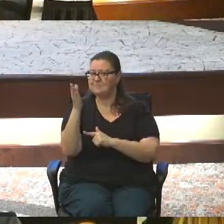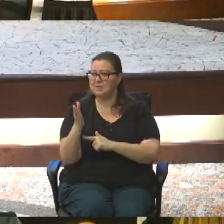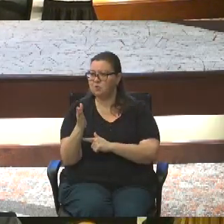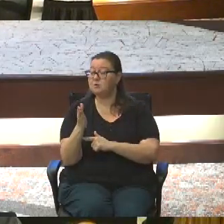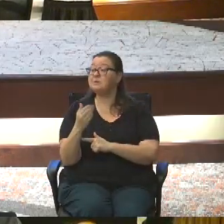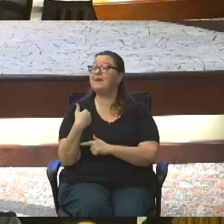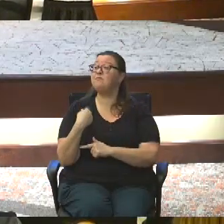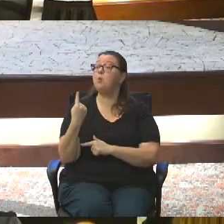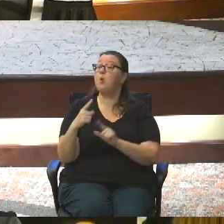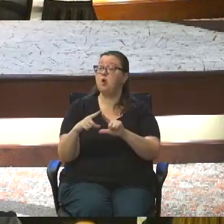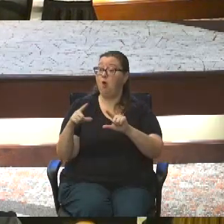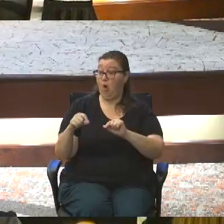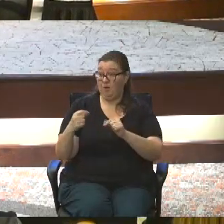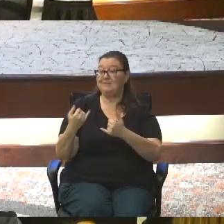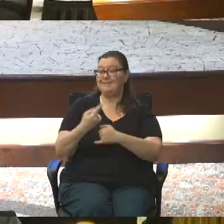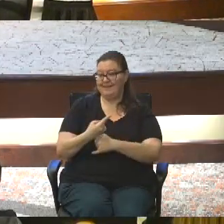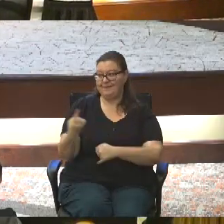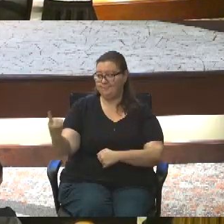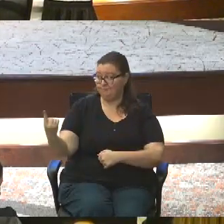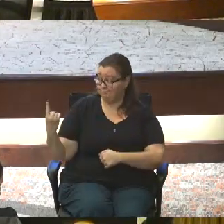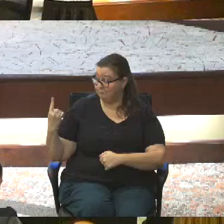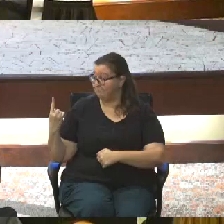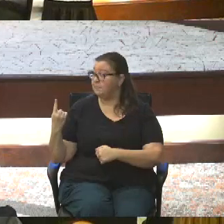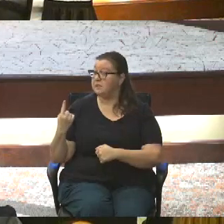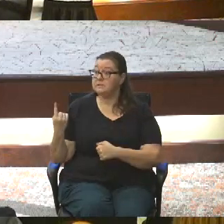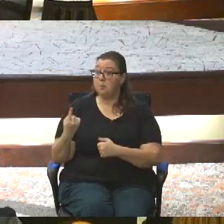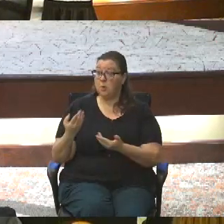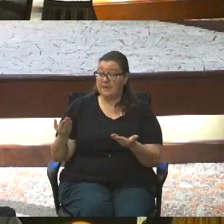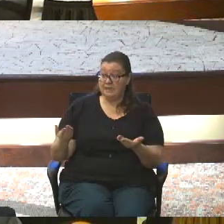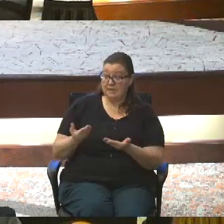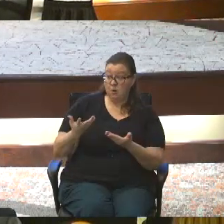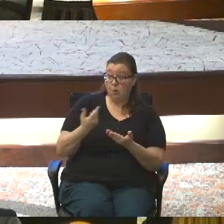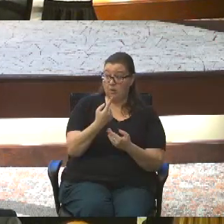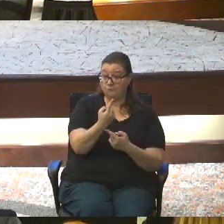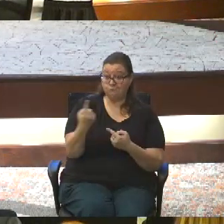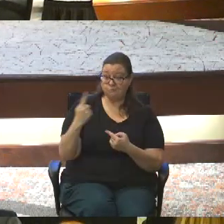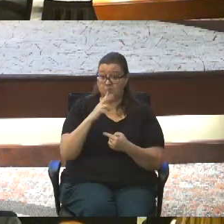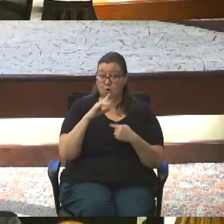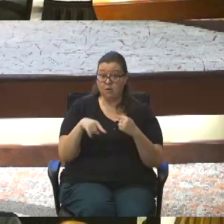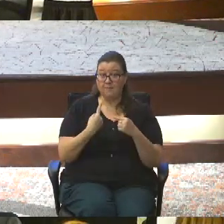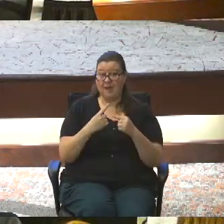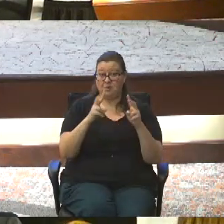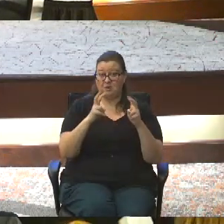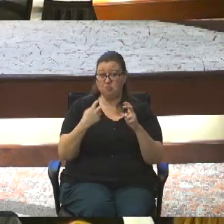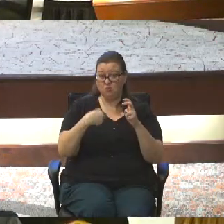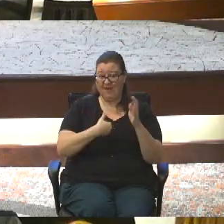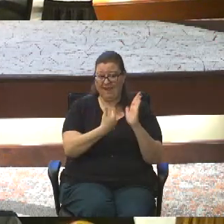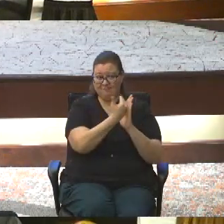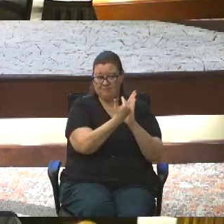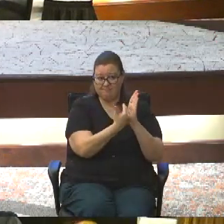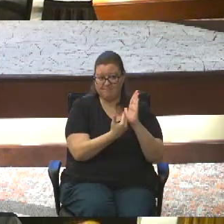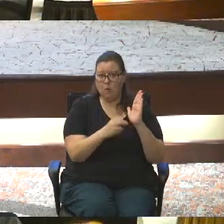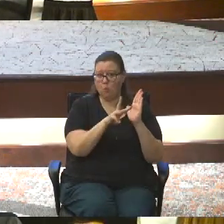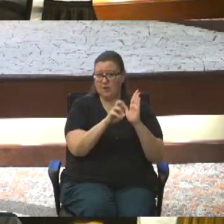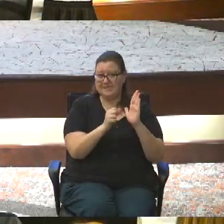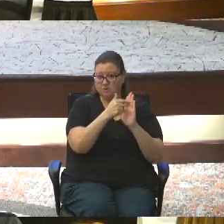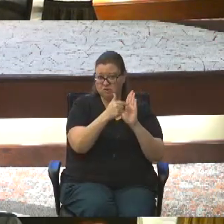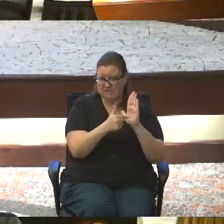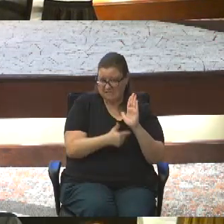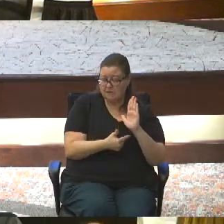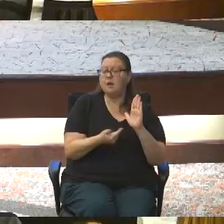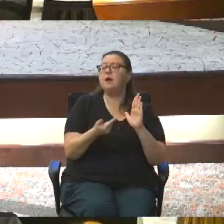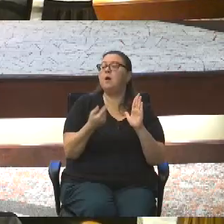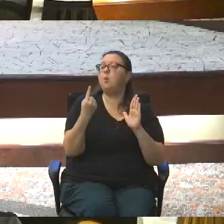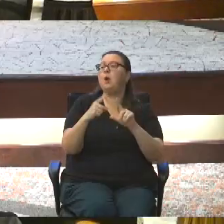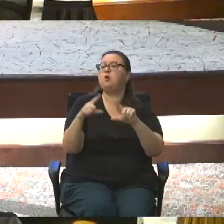card today. If anyone's present, they'd like to speak on, if anyone is present who would like to speak on a work session agenda item, please let us know. We have one card from